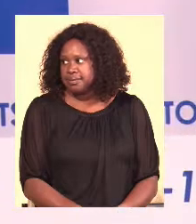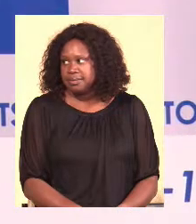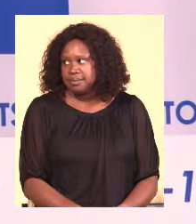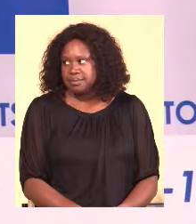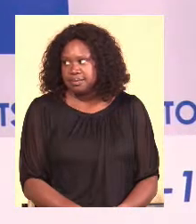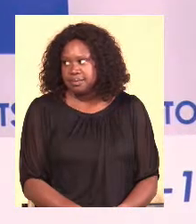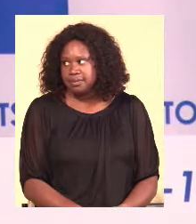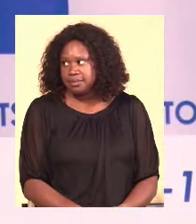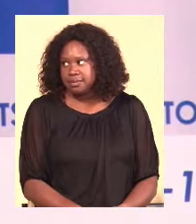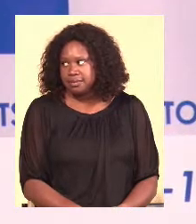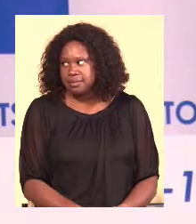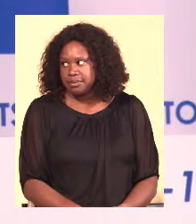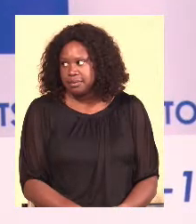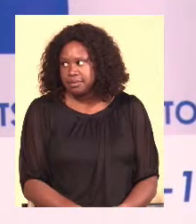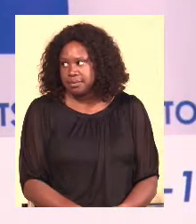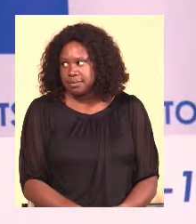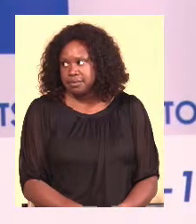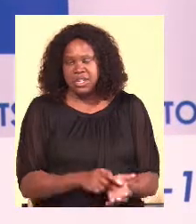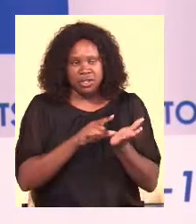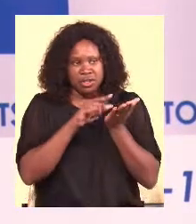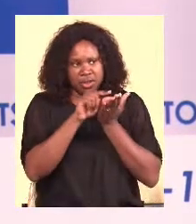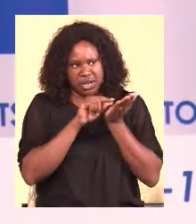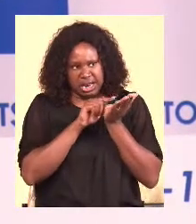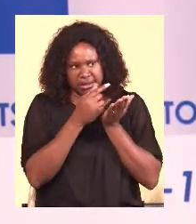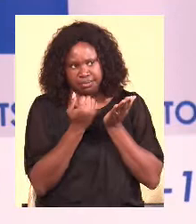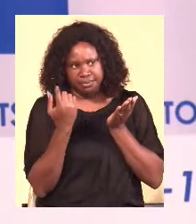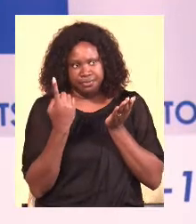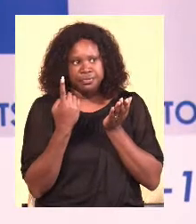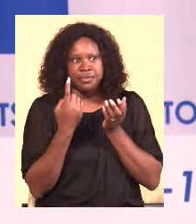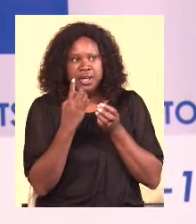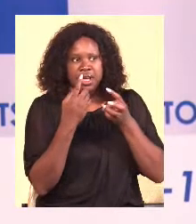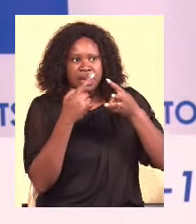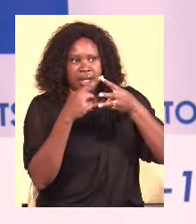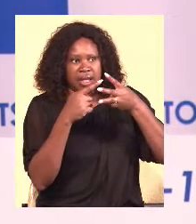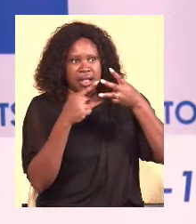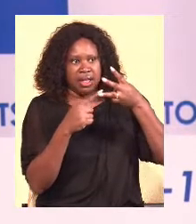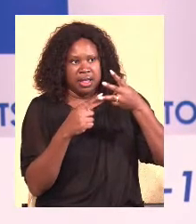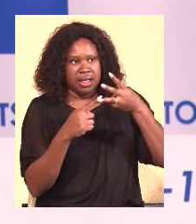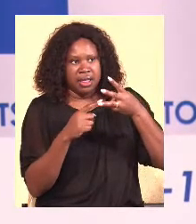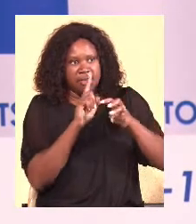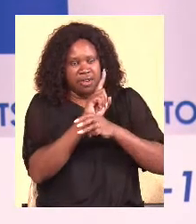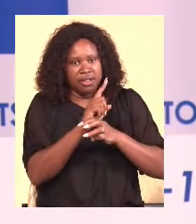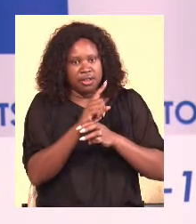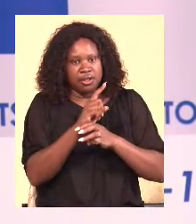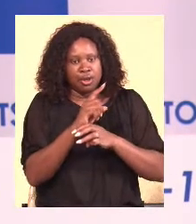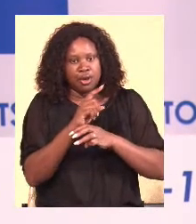that. Good afternoon, Chiri, freelance journalist. I have about 3 questions. The first one goes to Dr. Kanji Morangi,